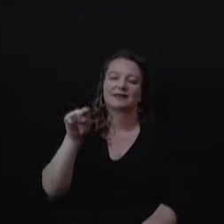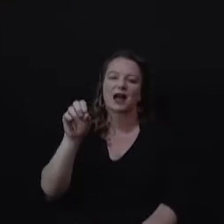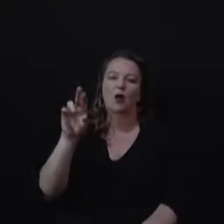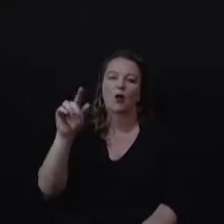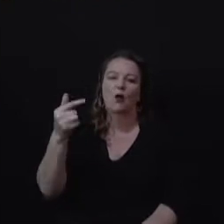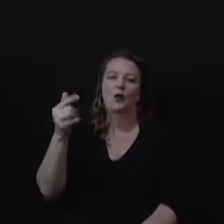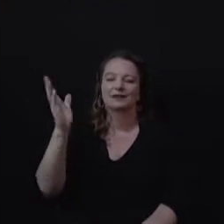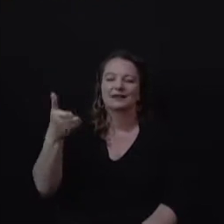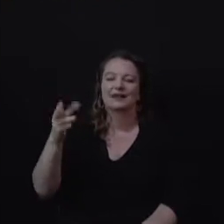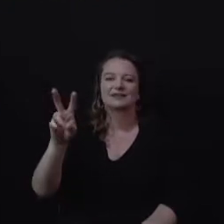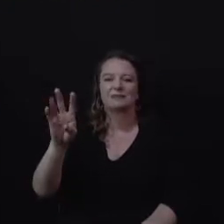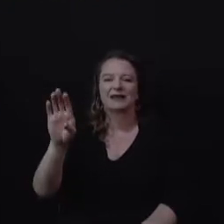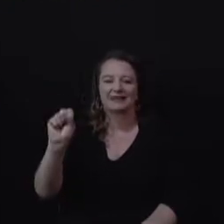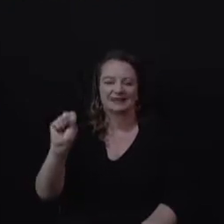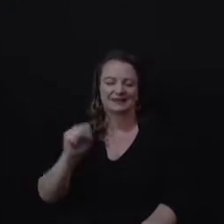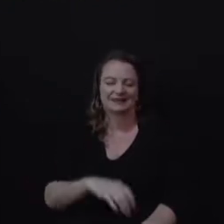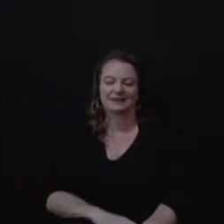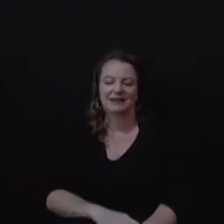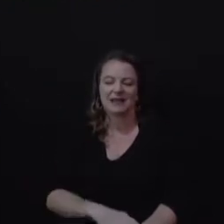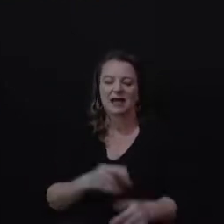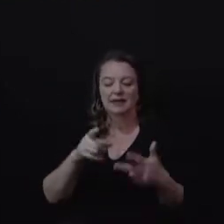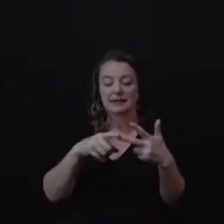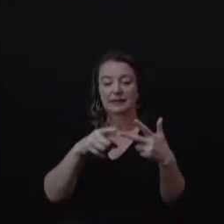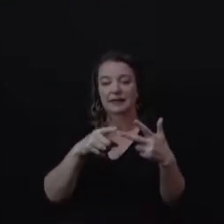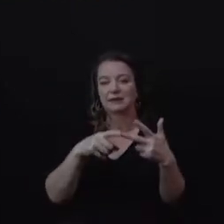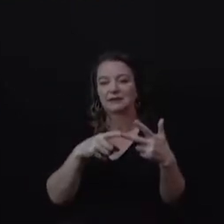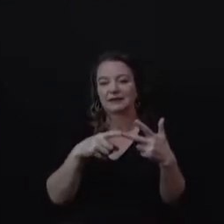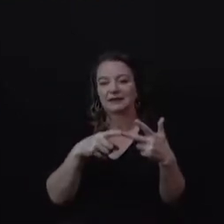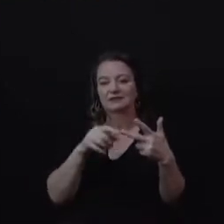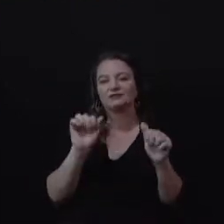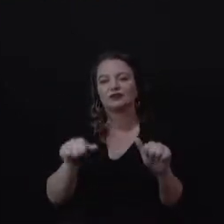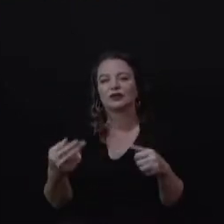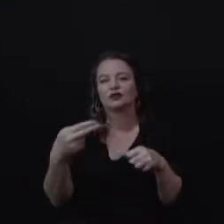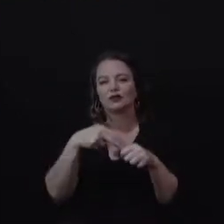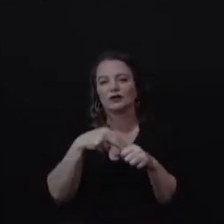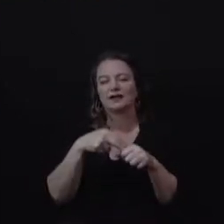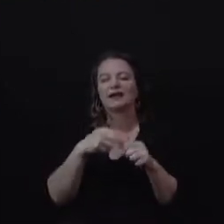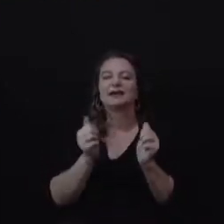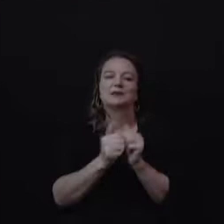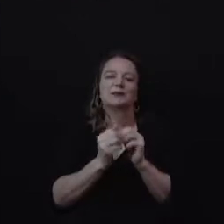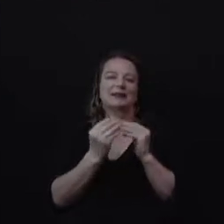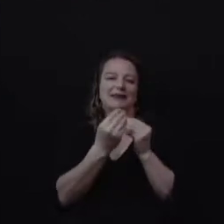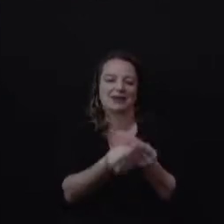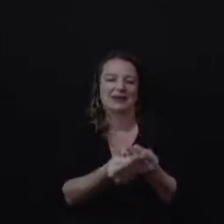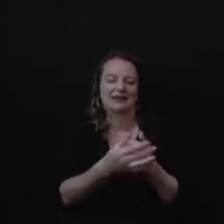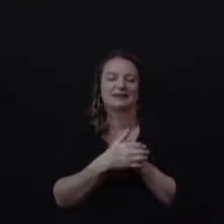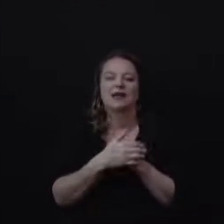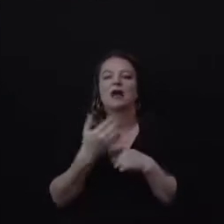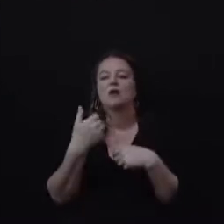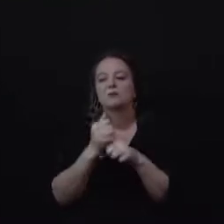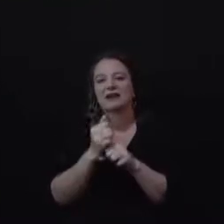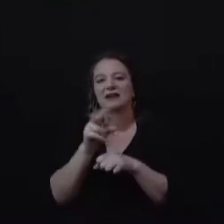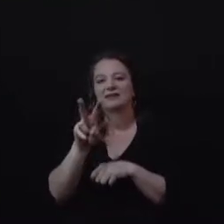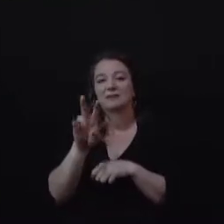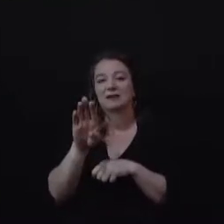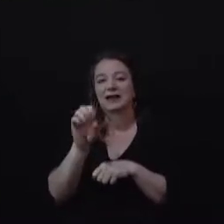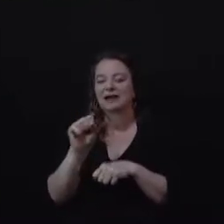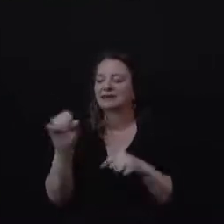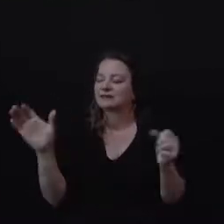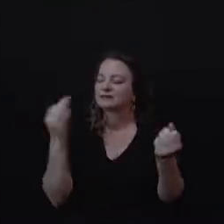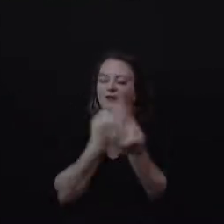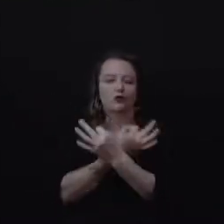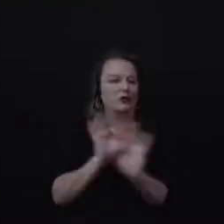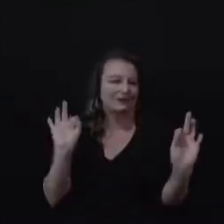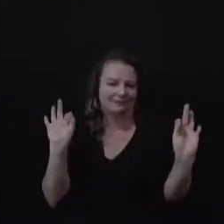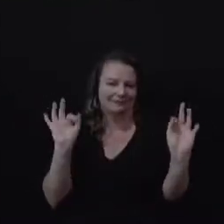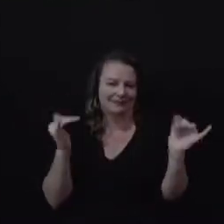ccnash.org/VBS. The last way to get to join us is through giving. So we have made VBS completely free this year.